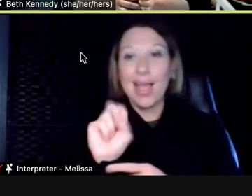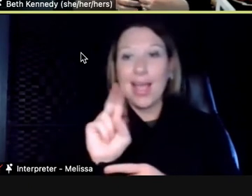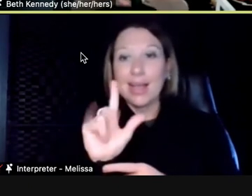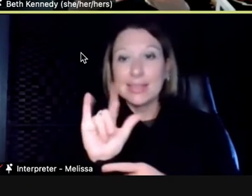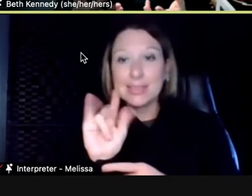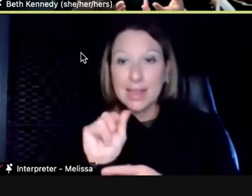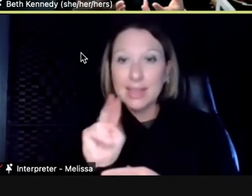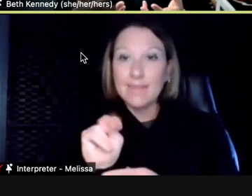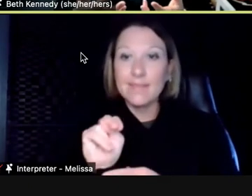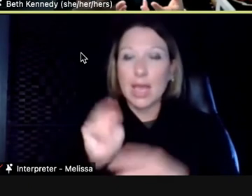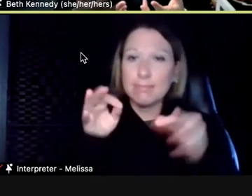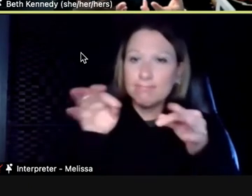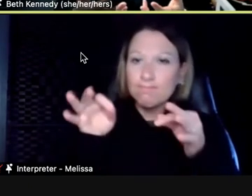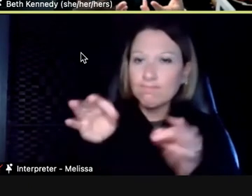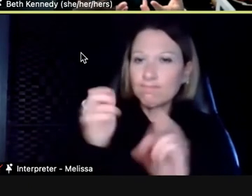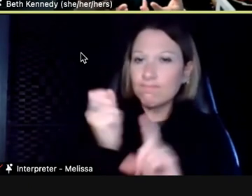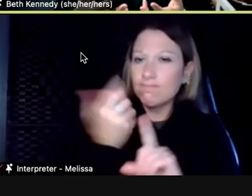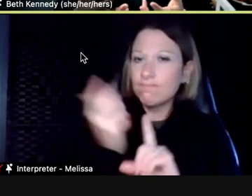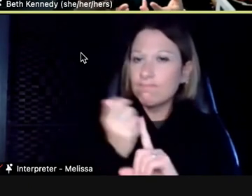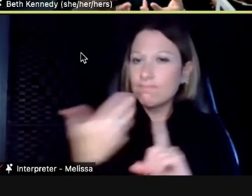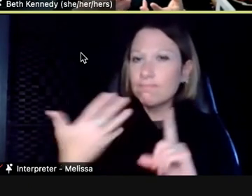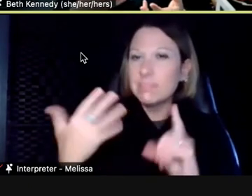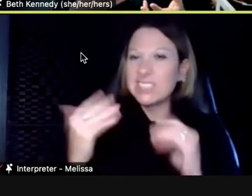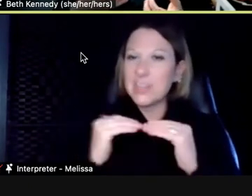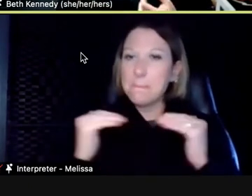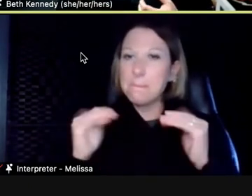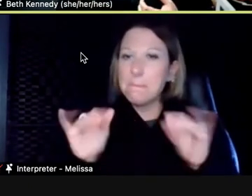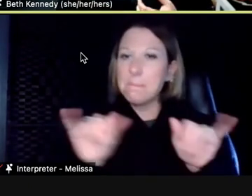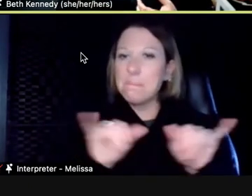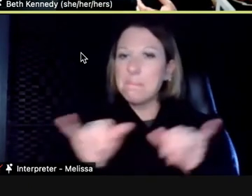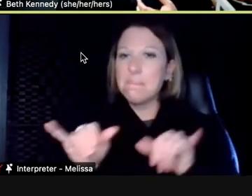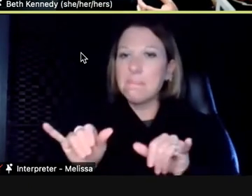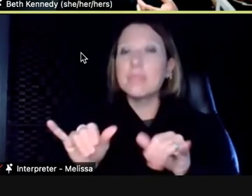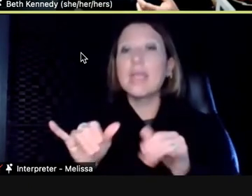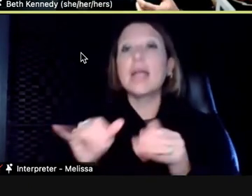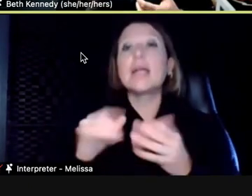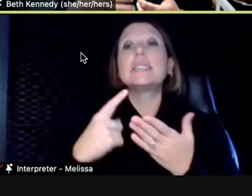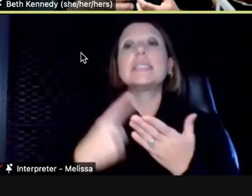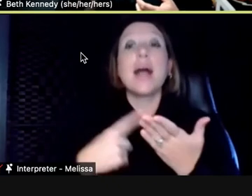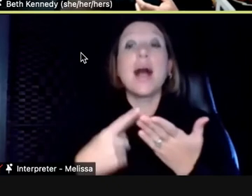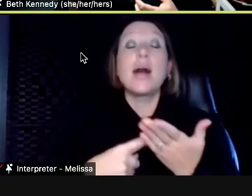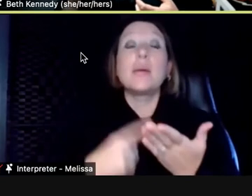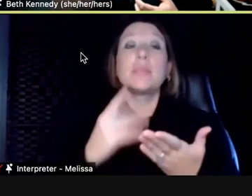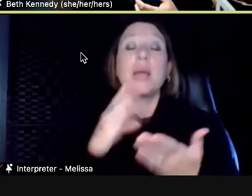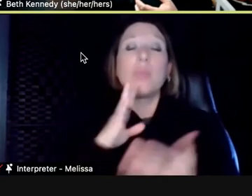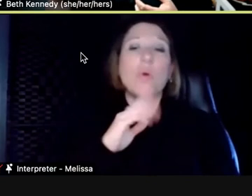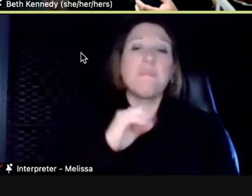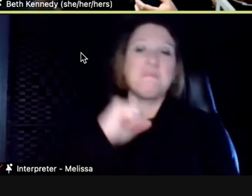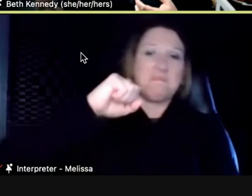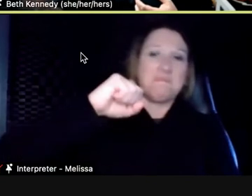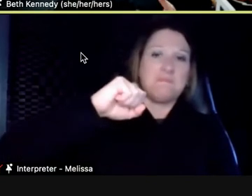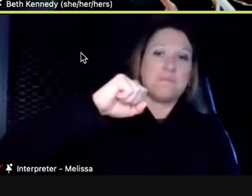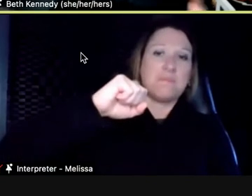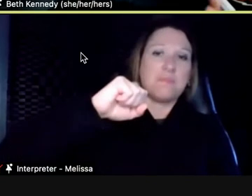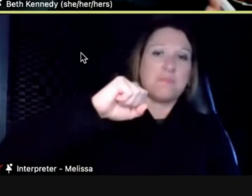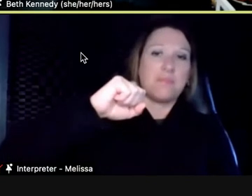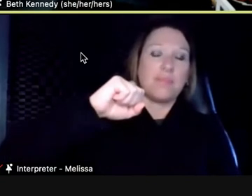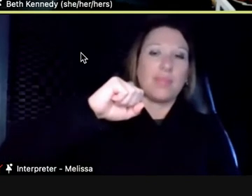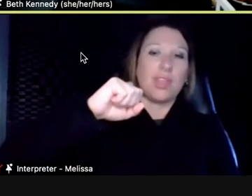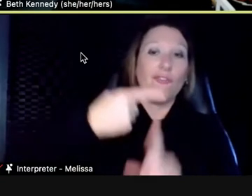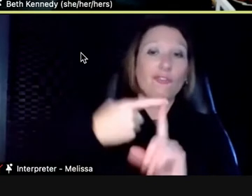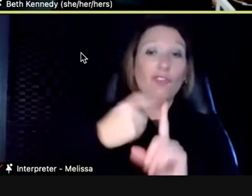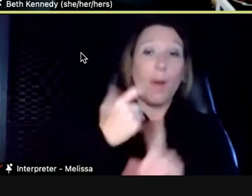way, so that you can, sometimes you get the biggest pushback from people who don't understand what it even is